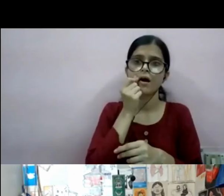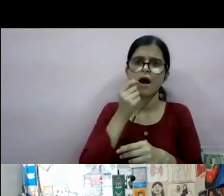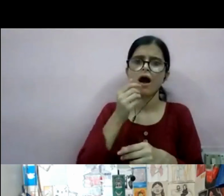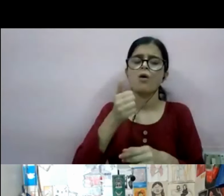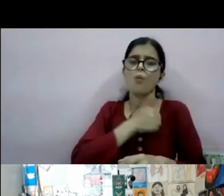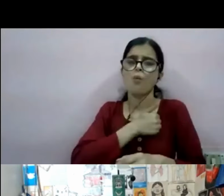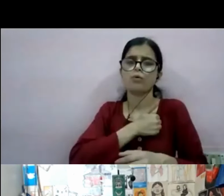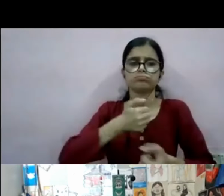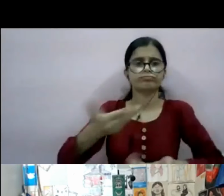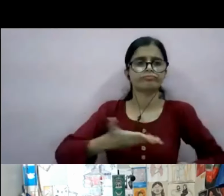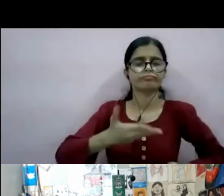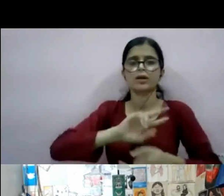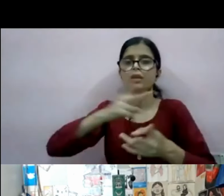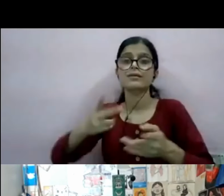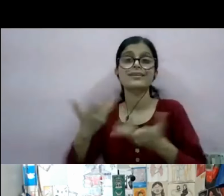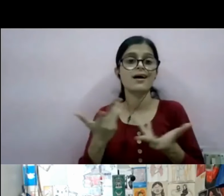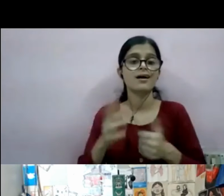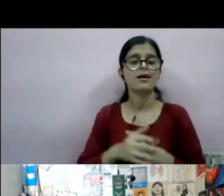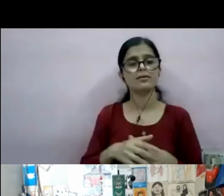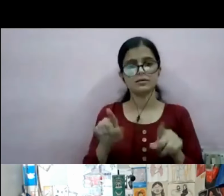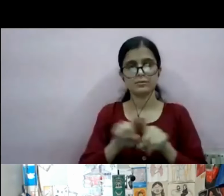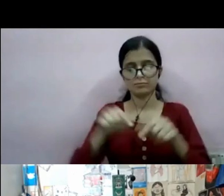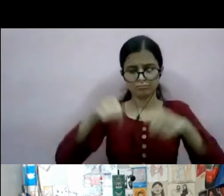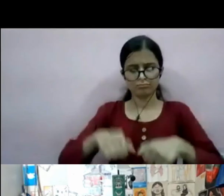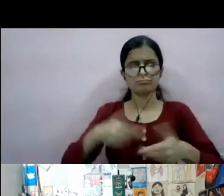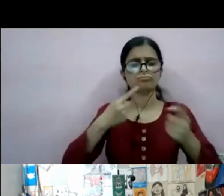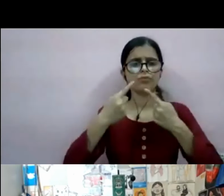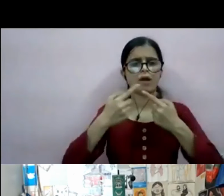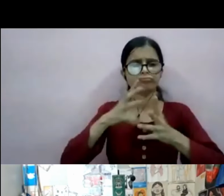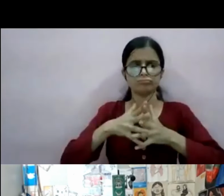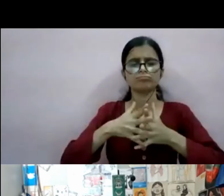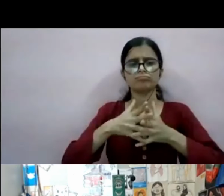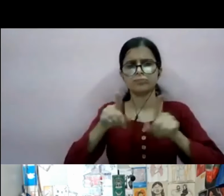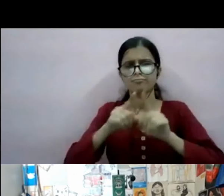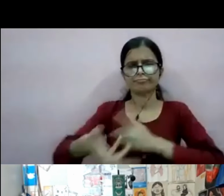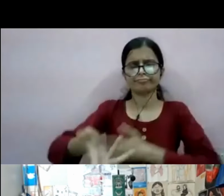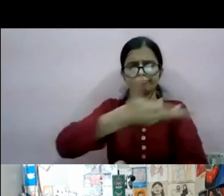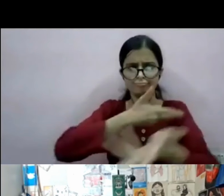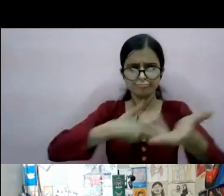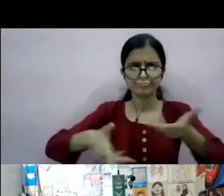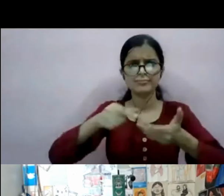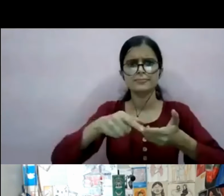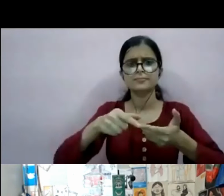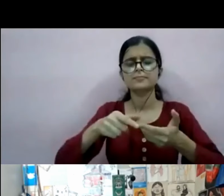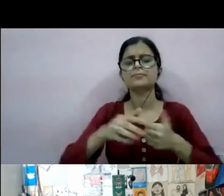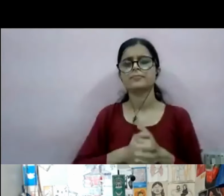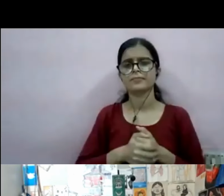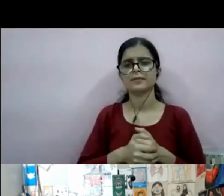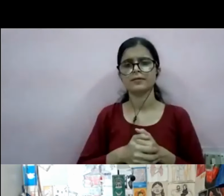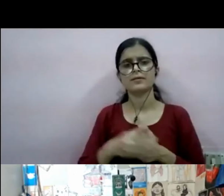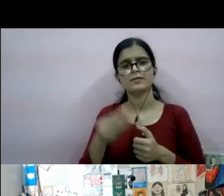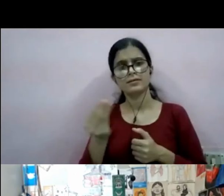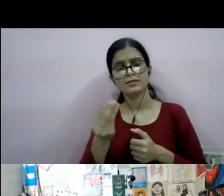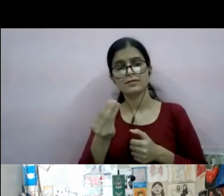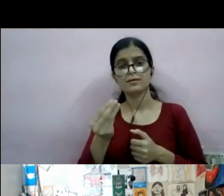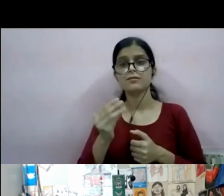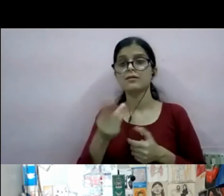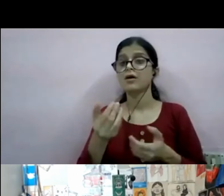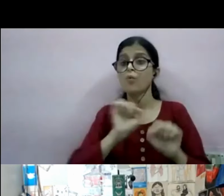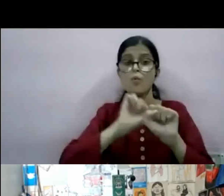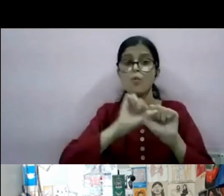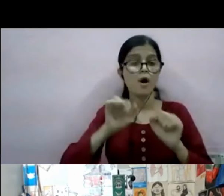today used more broadly to denote a range of identities that do not correspond to established ideas